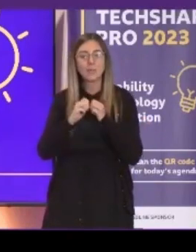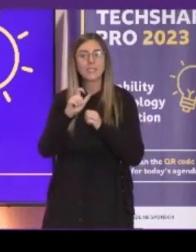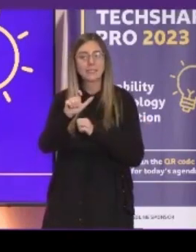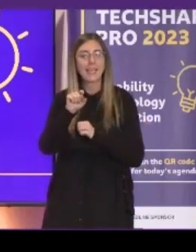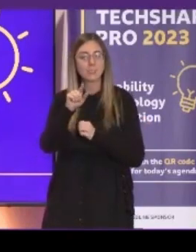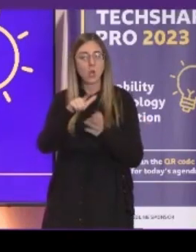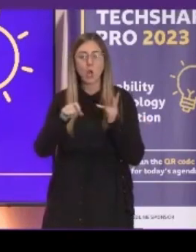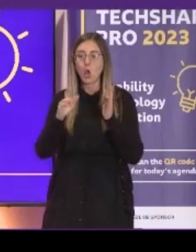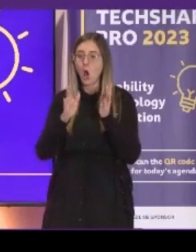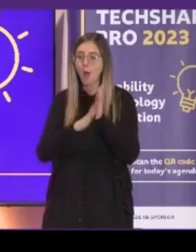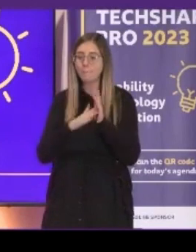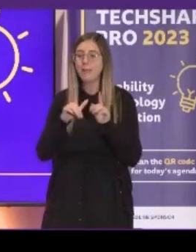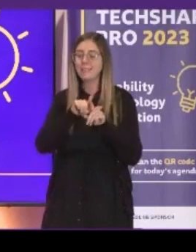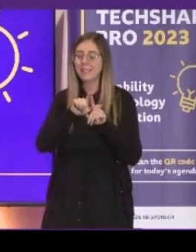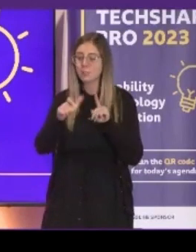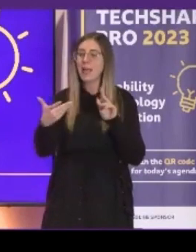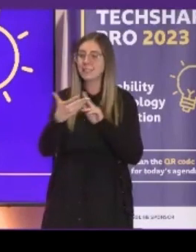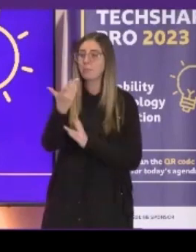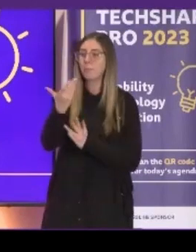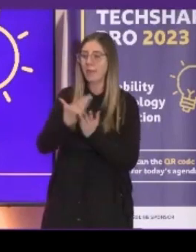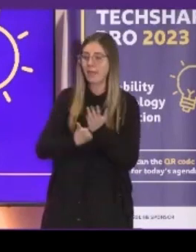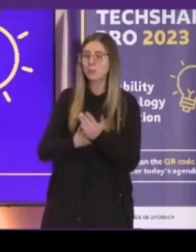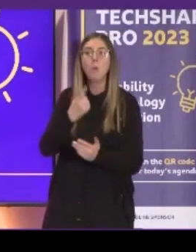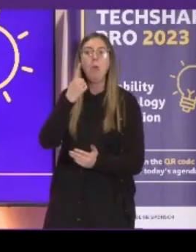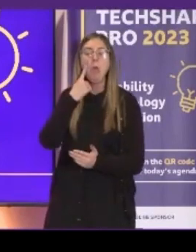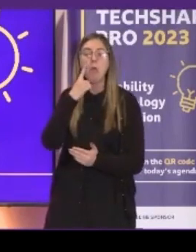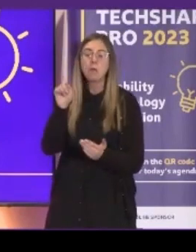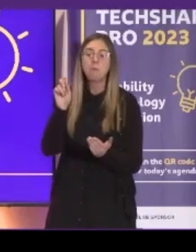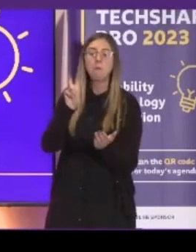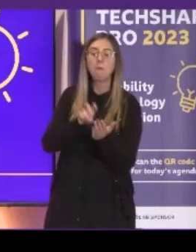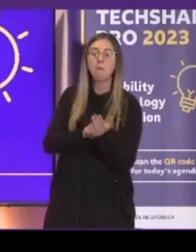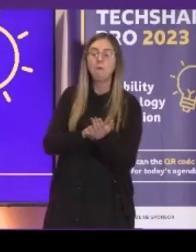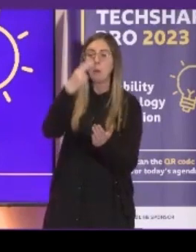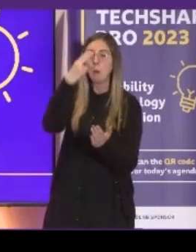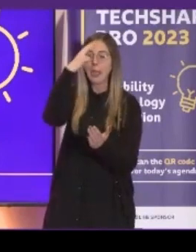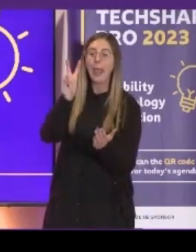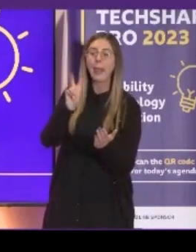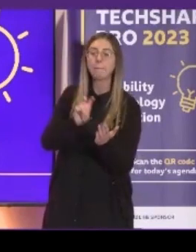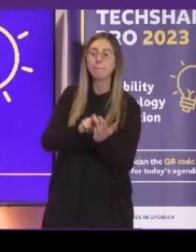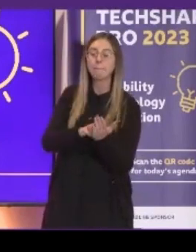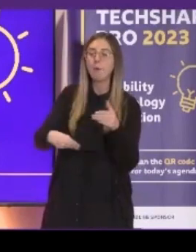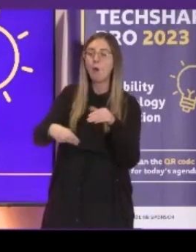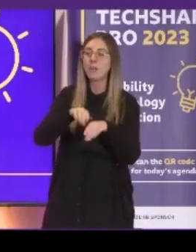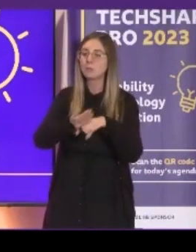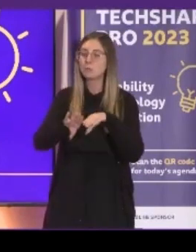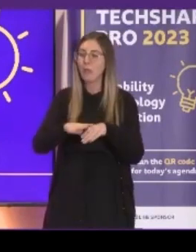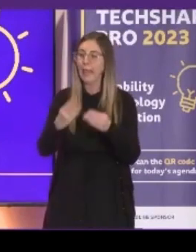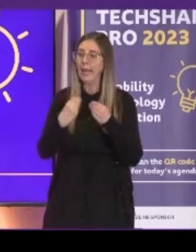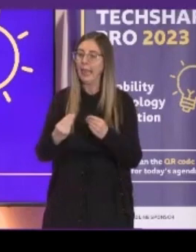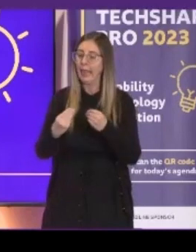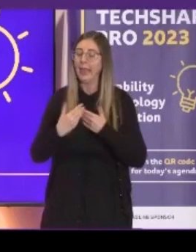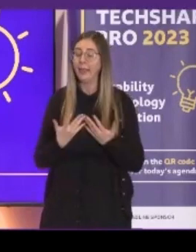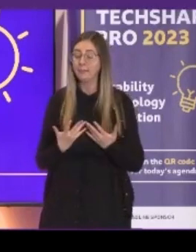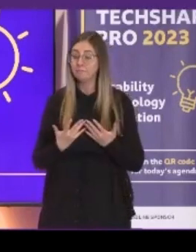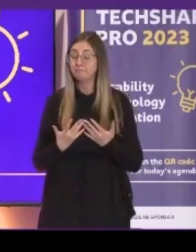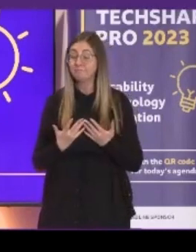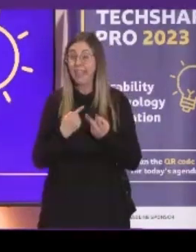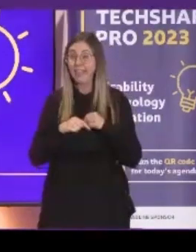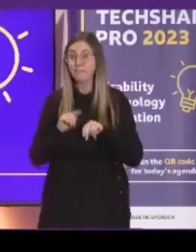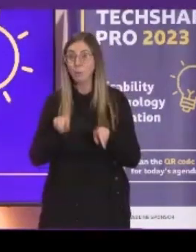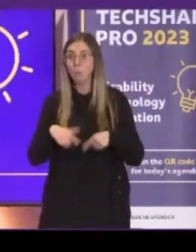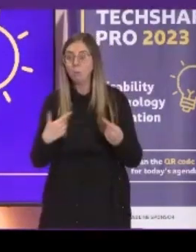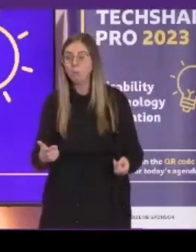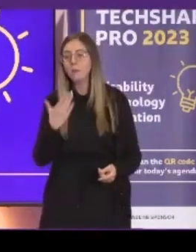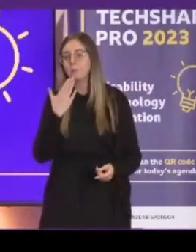hsbc.com digital accessibility pages. You can find some information there. Please reach out to us, because we can support you and your teams as